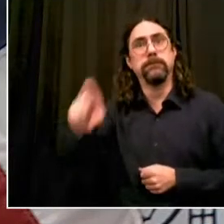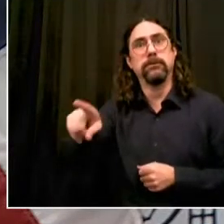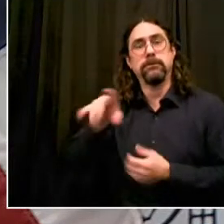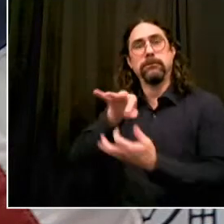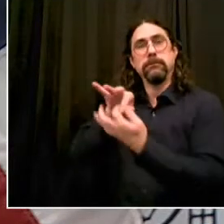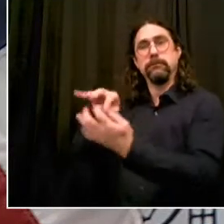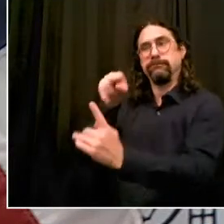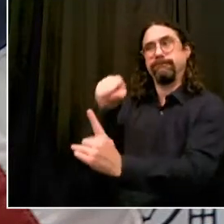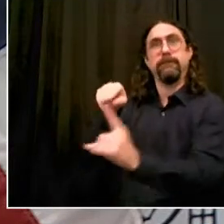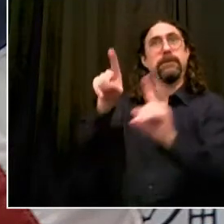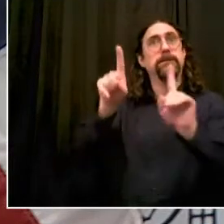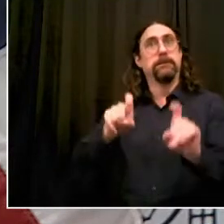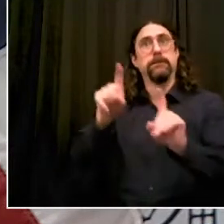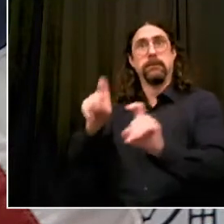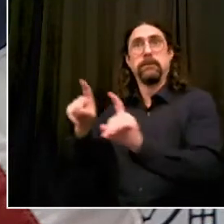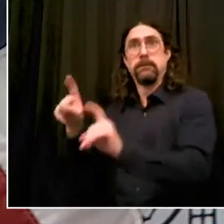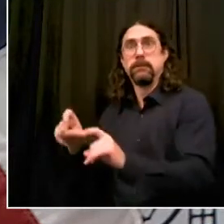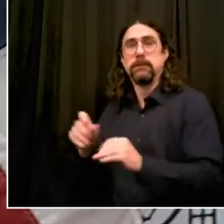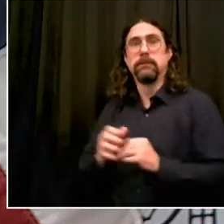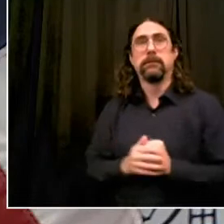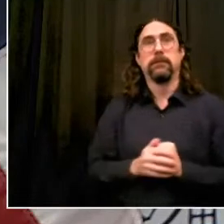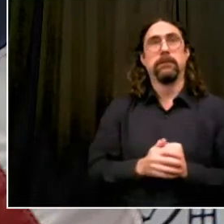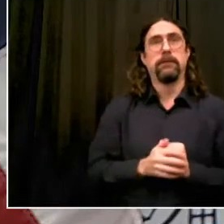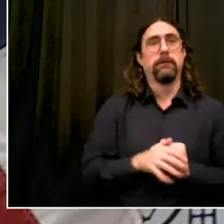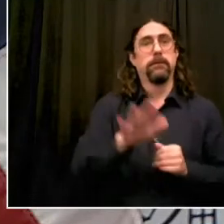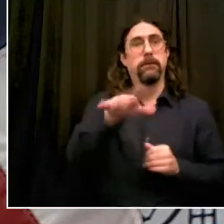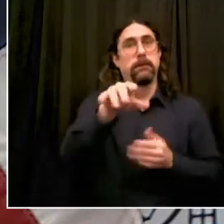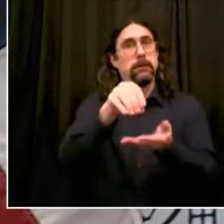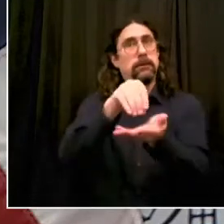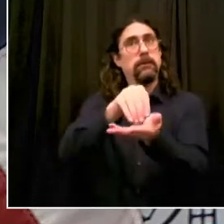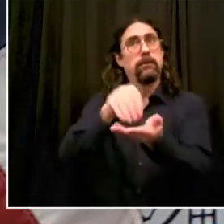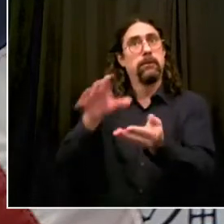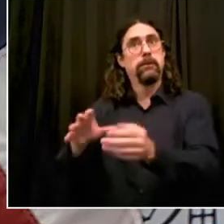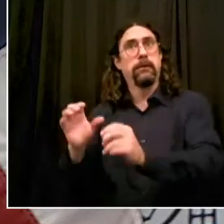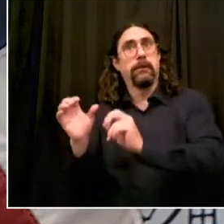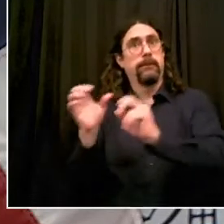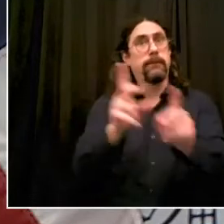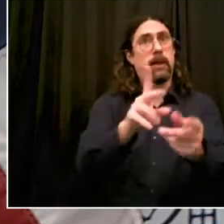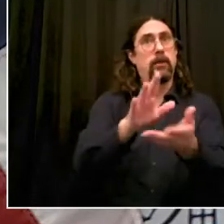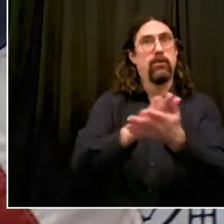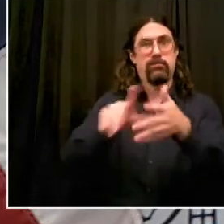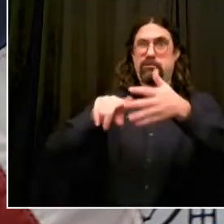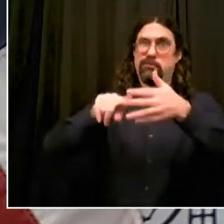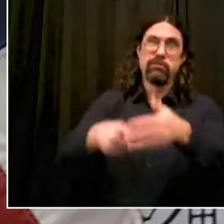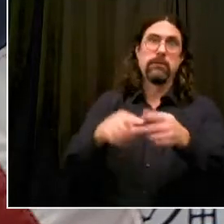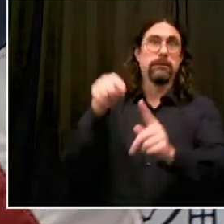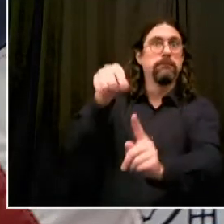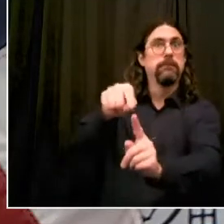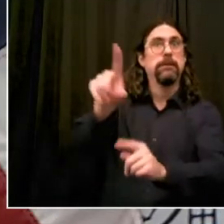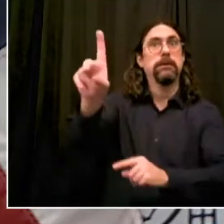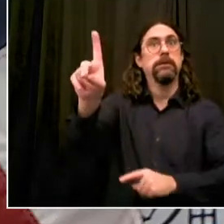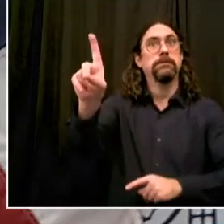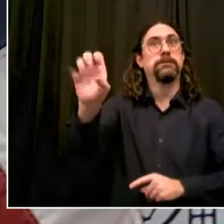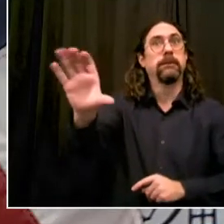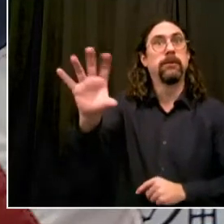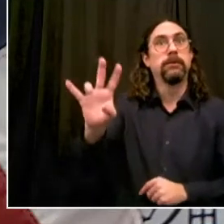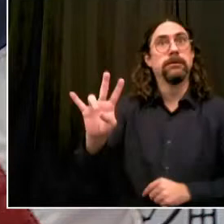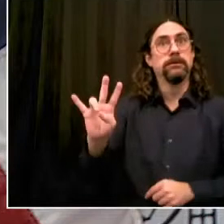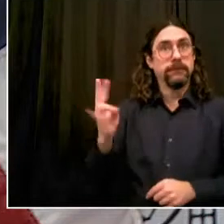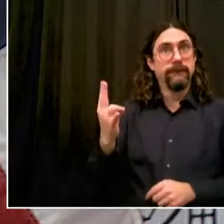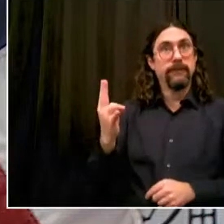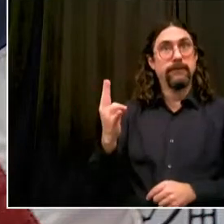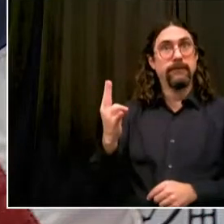7th be tested before returning? And then will the weekly testing be all the students or a